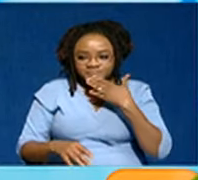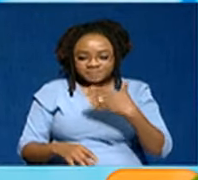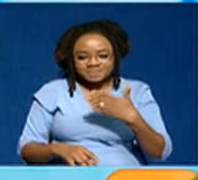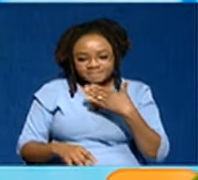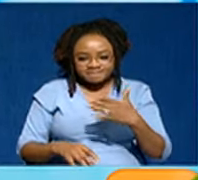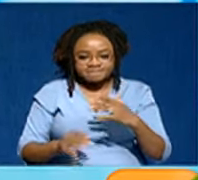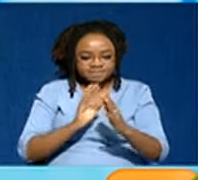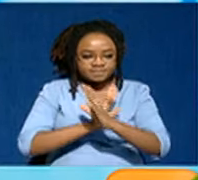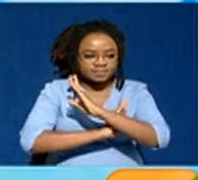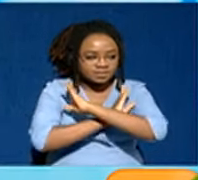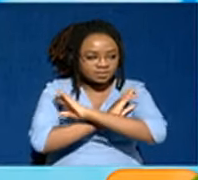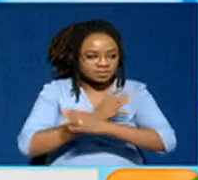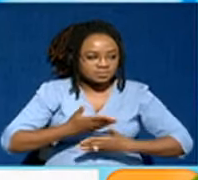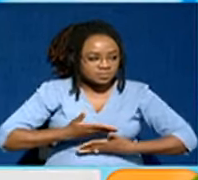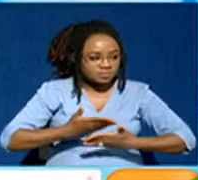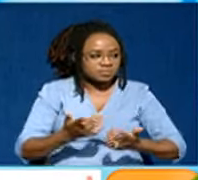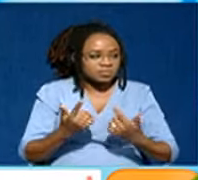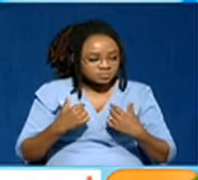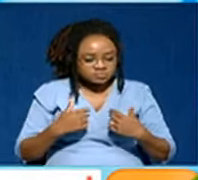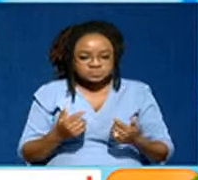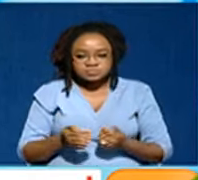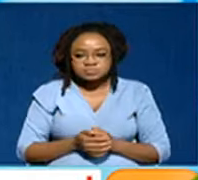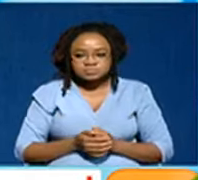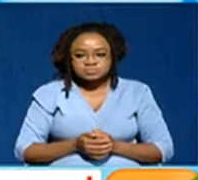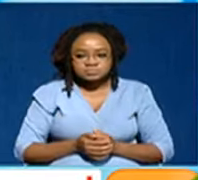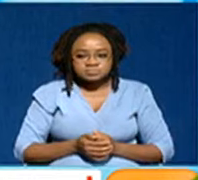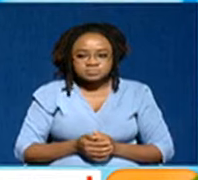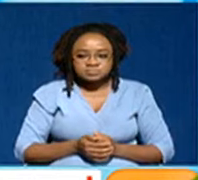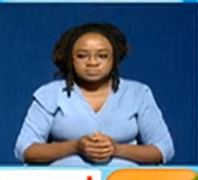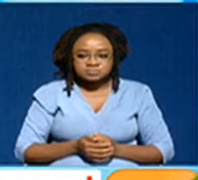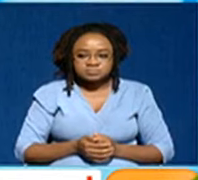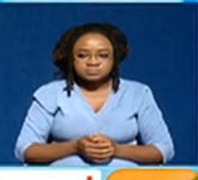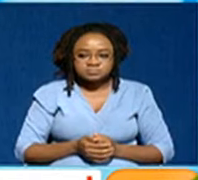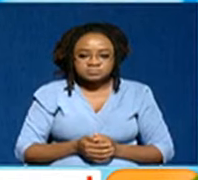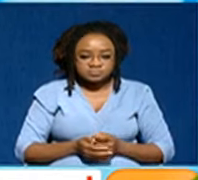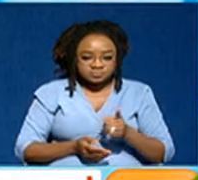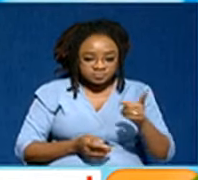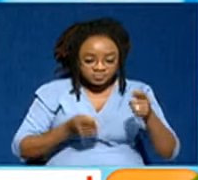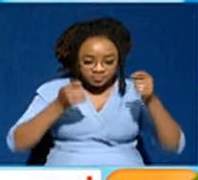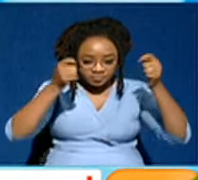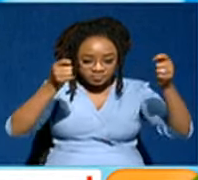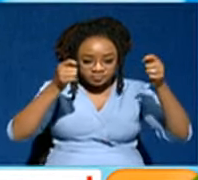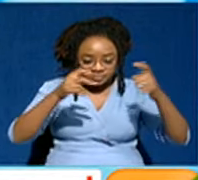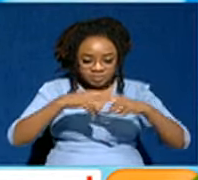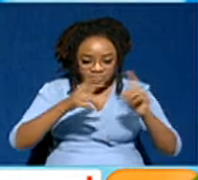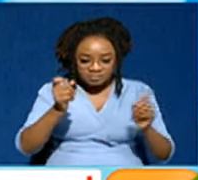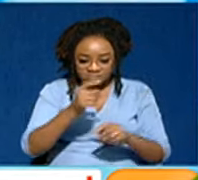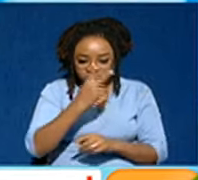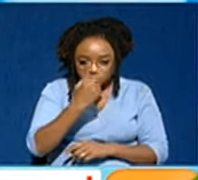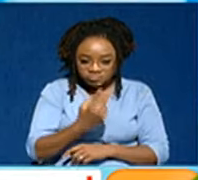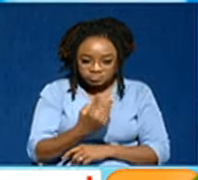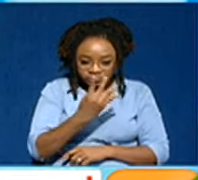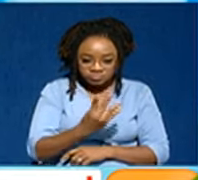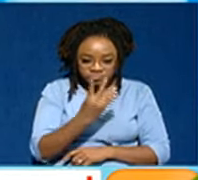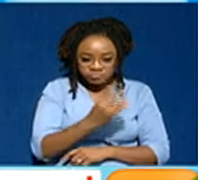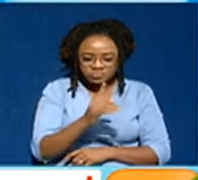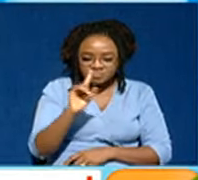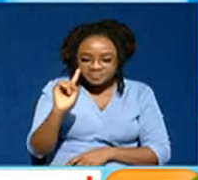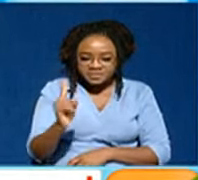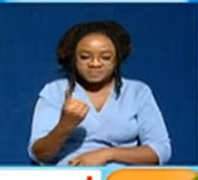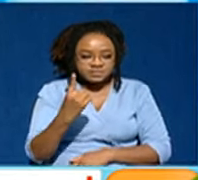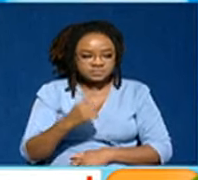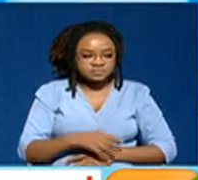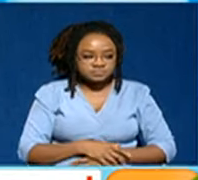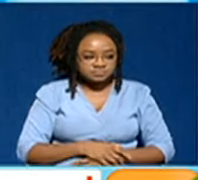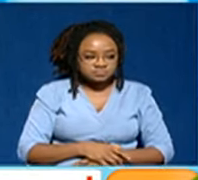And let me correct you. It's not on 4th. It's on 1st. That's on first Monday of next April. Week. Yes. It's even sooner than we